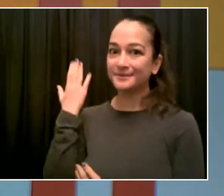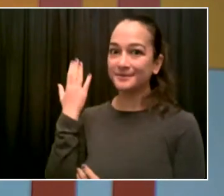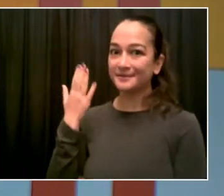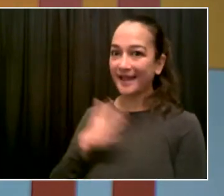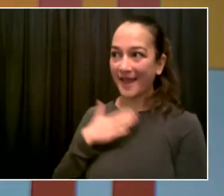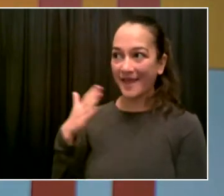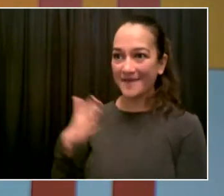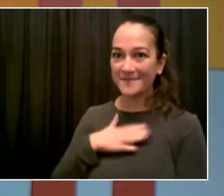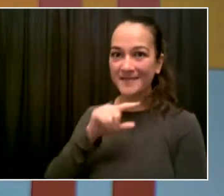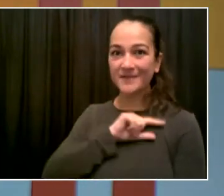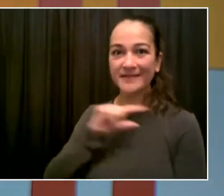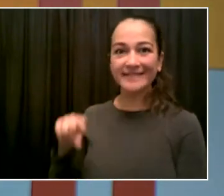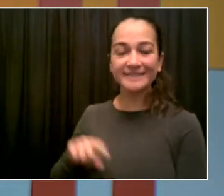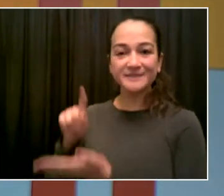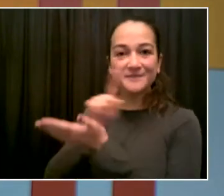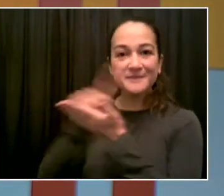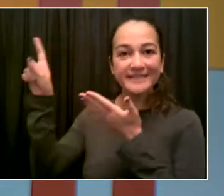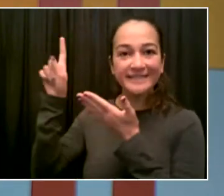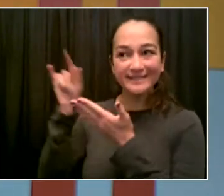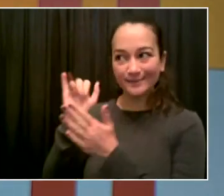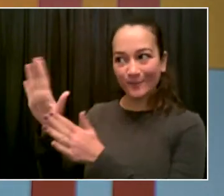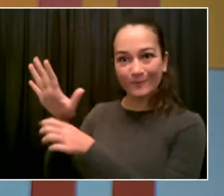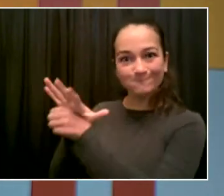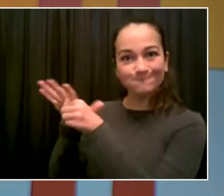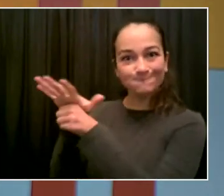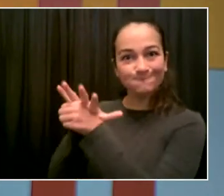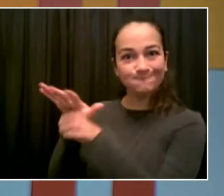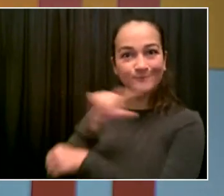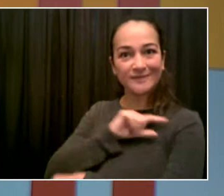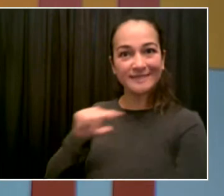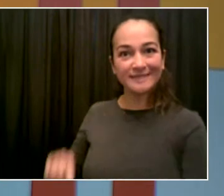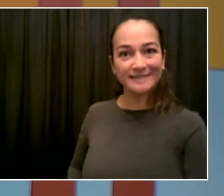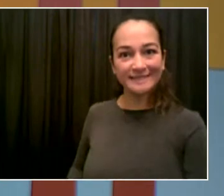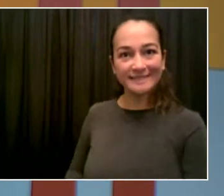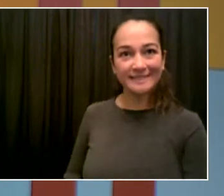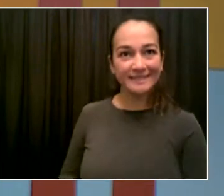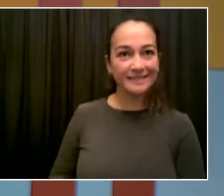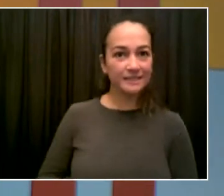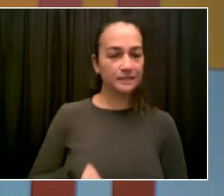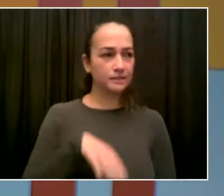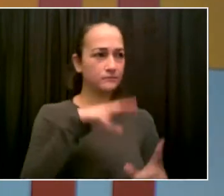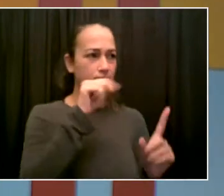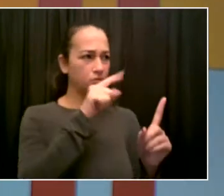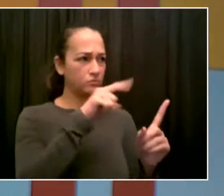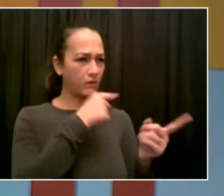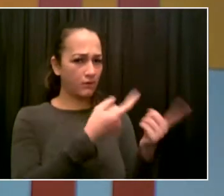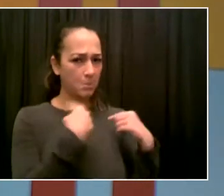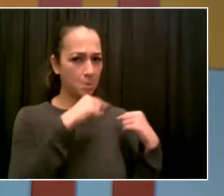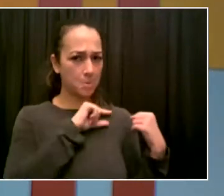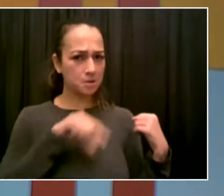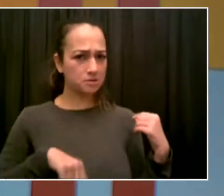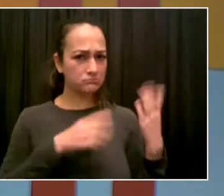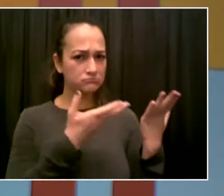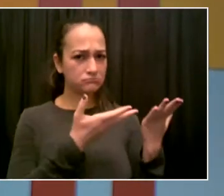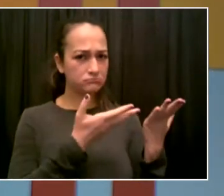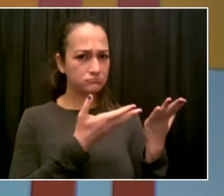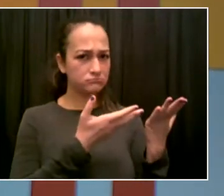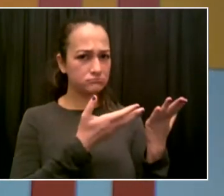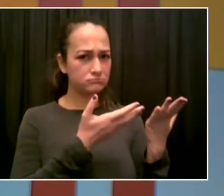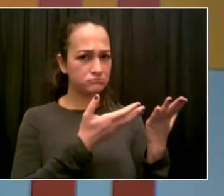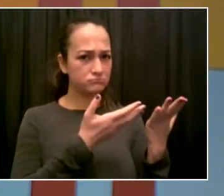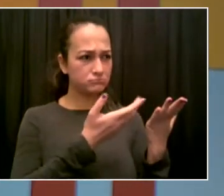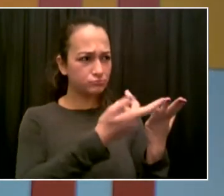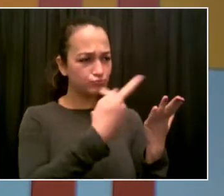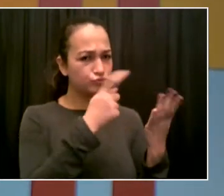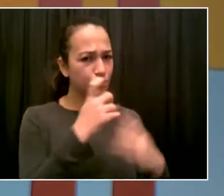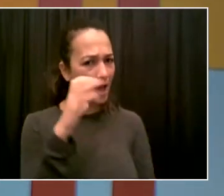We gotta say where you're at. You didn't say where you're gonna be today until just now. I gotta, we'll grab lunch or something. We gotta, when you're in the borough. Don't worry. We